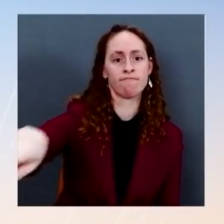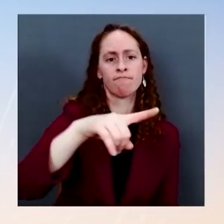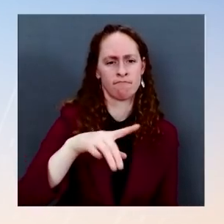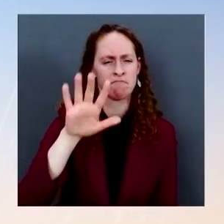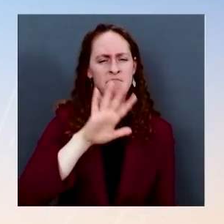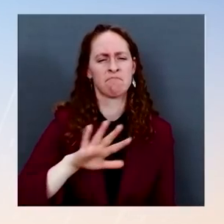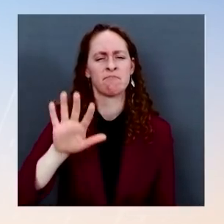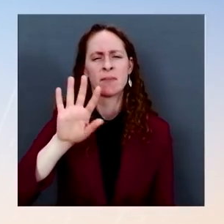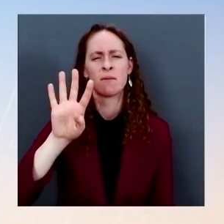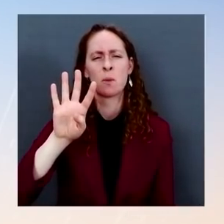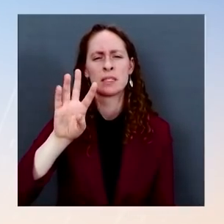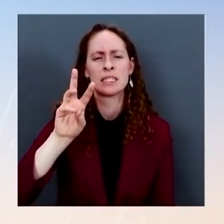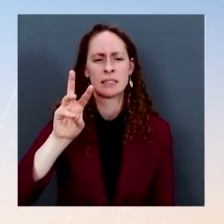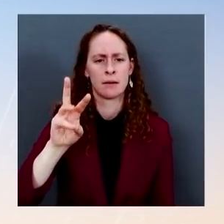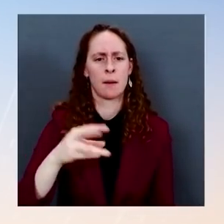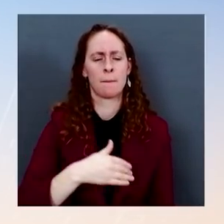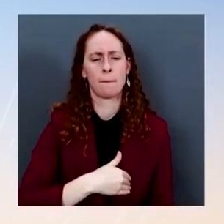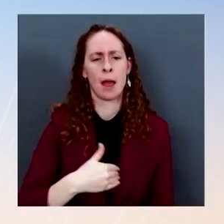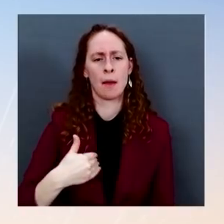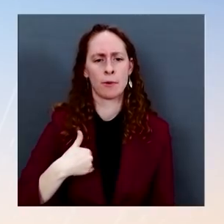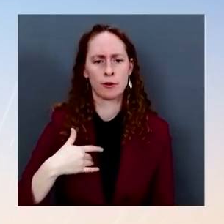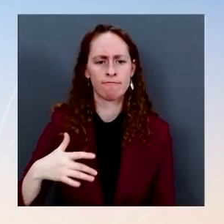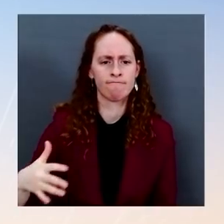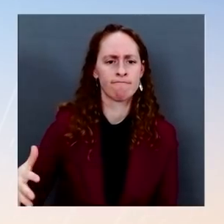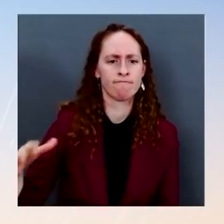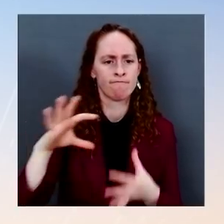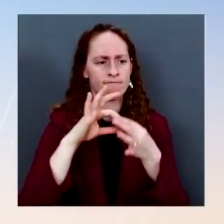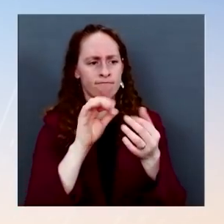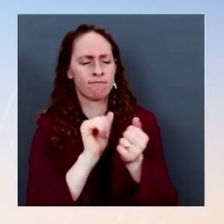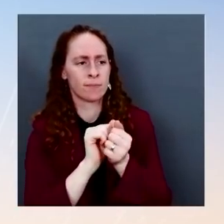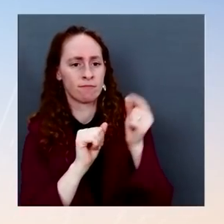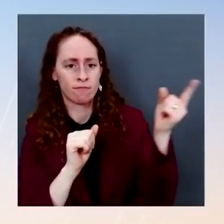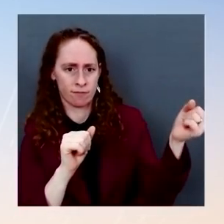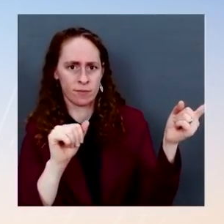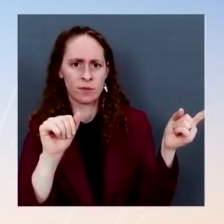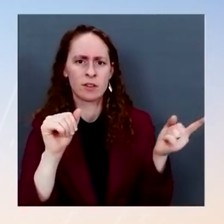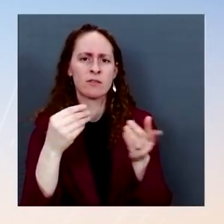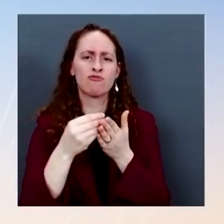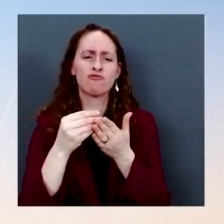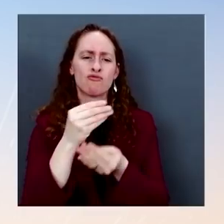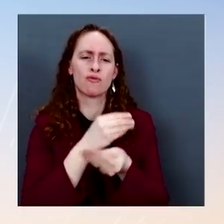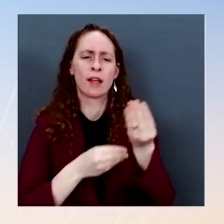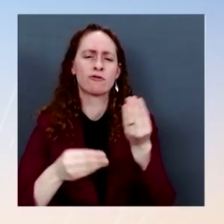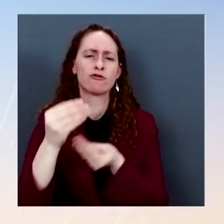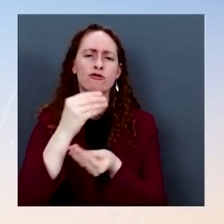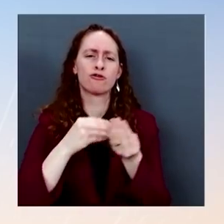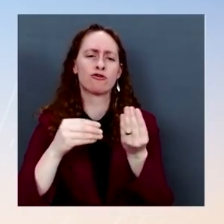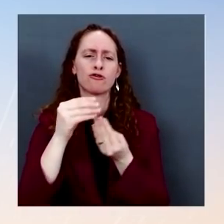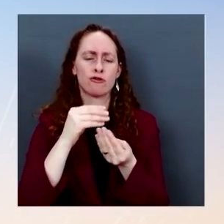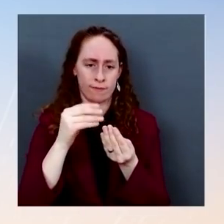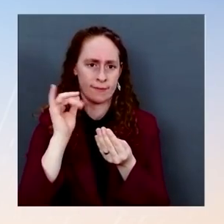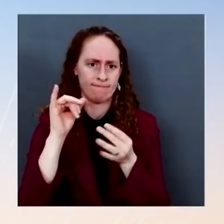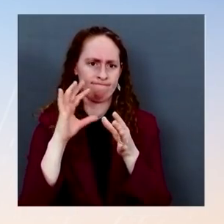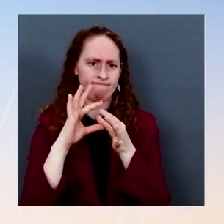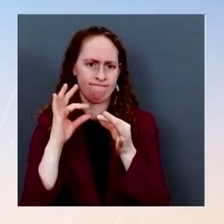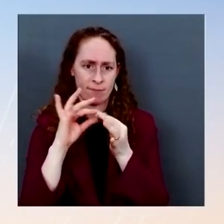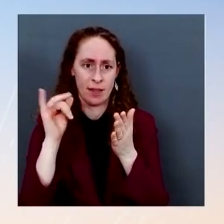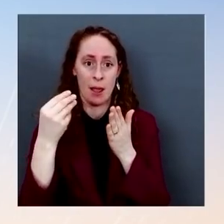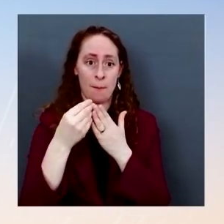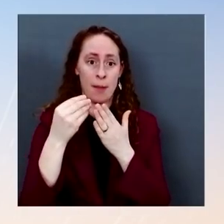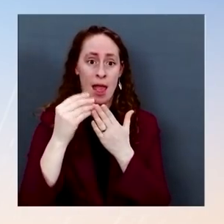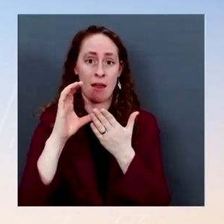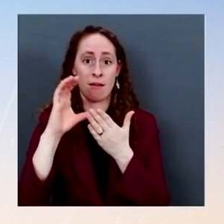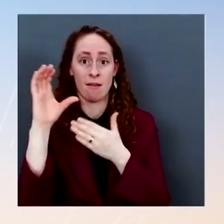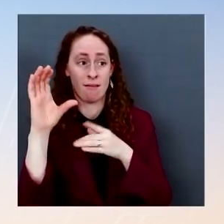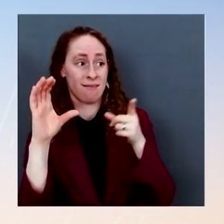do more to allow financial institutions and aid groups to operate in Afghanistan? Well, there are a number of reasons